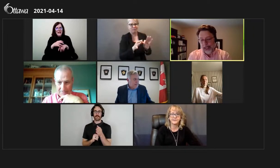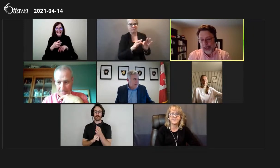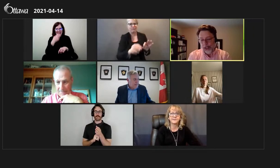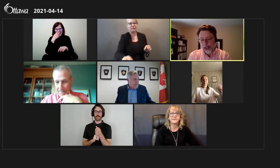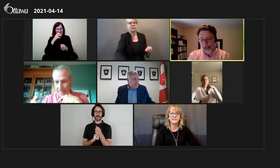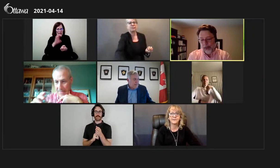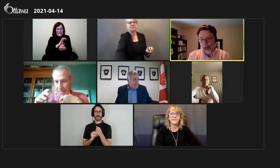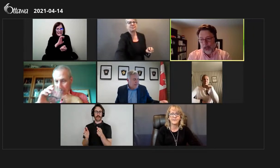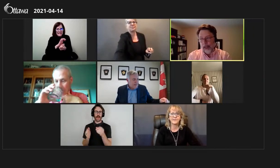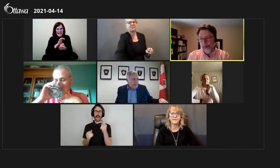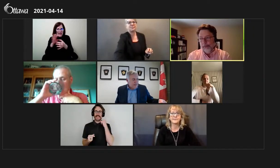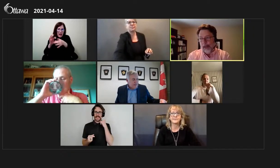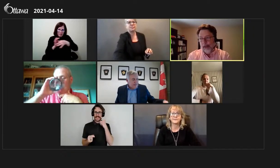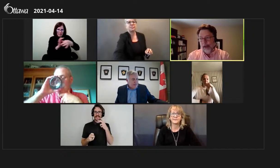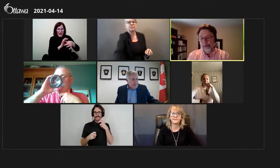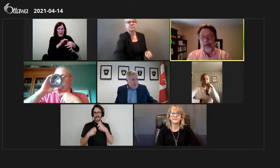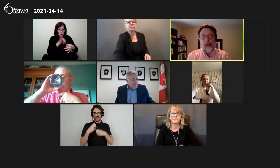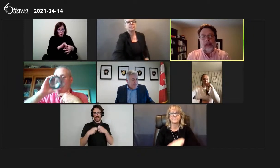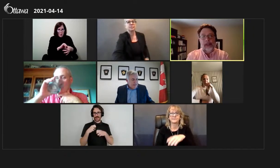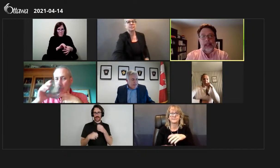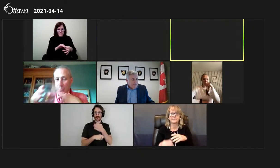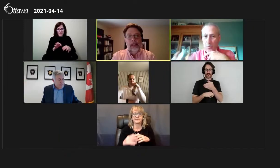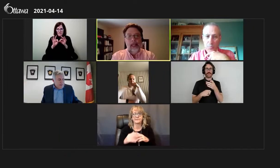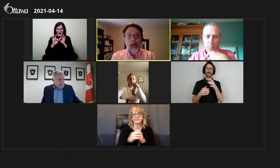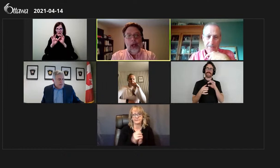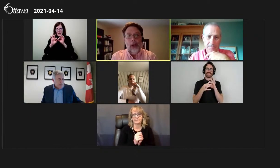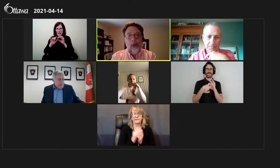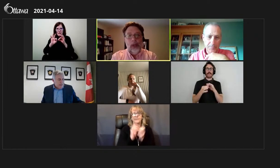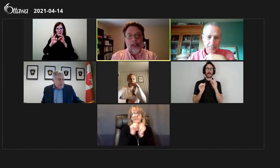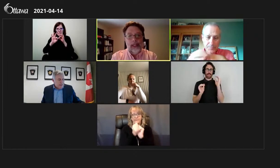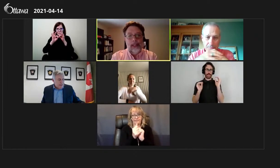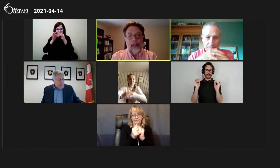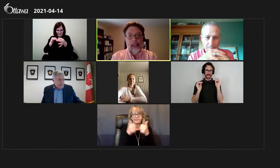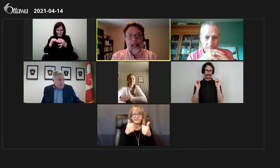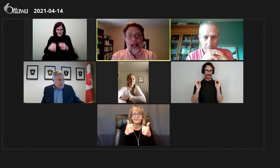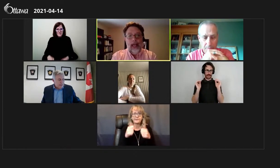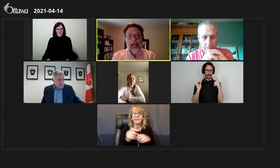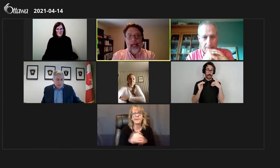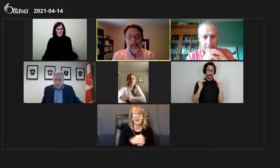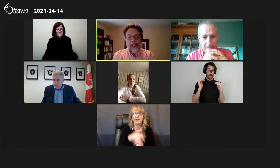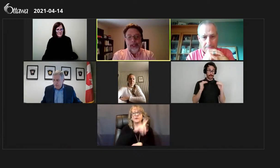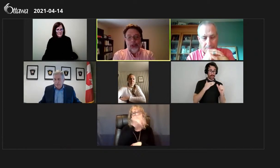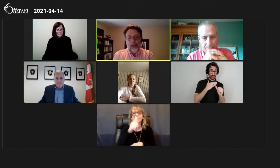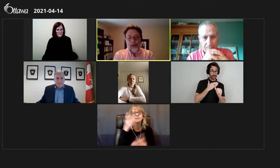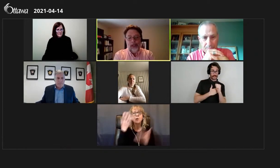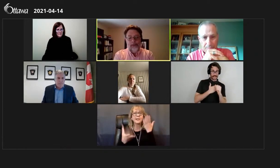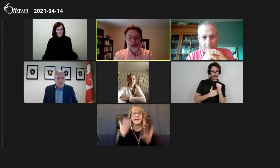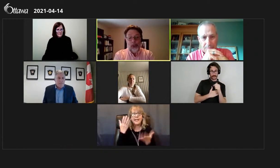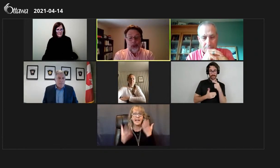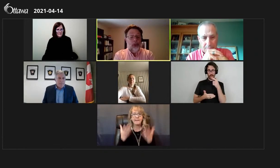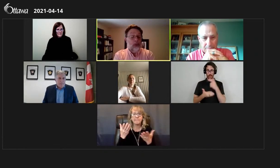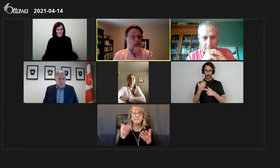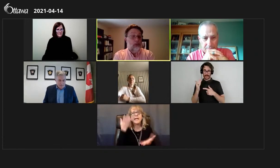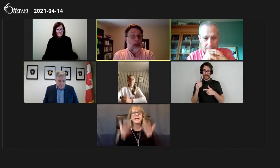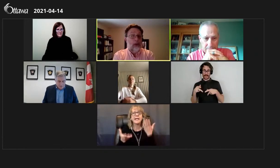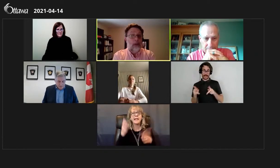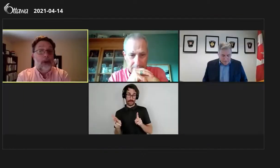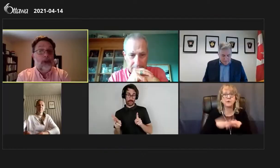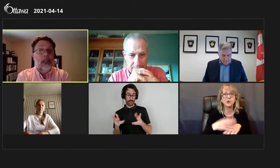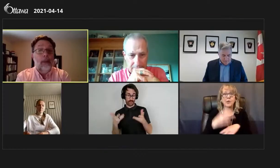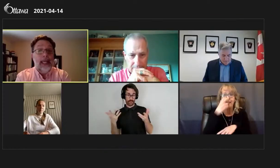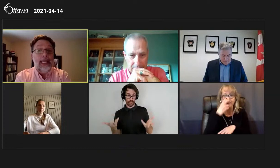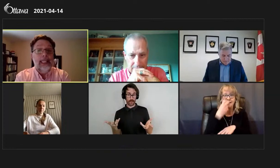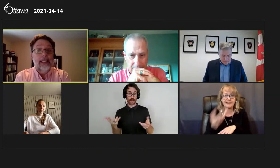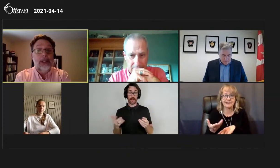I guess an issue of balancing risks in terms of to the